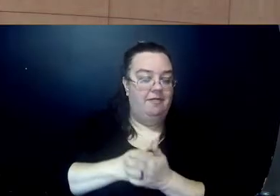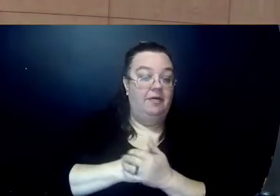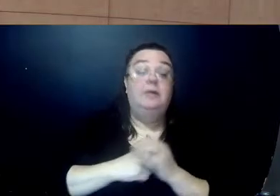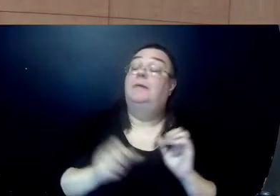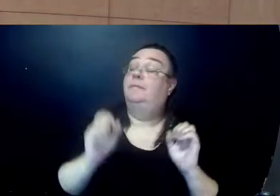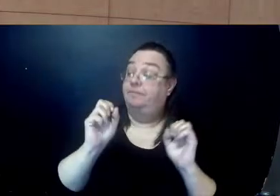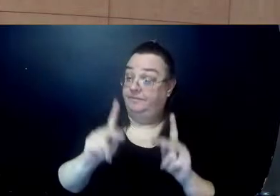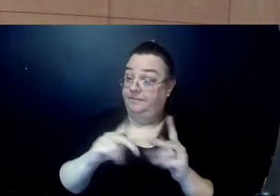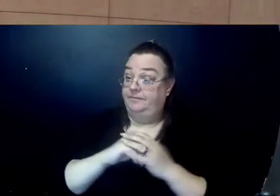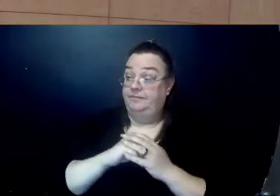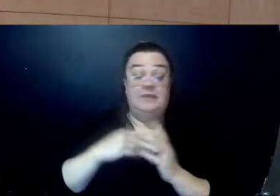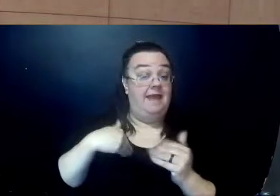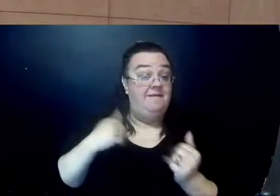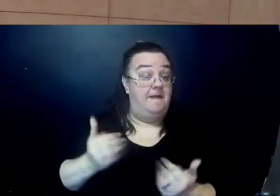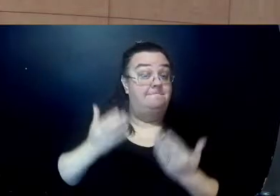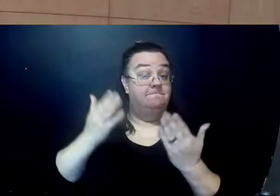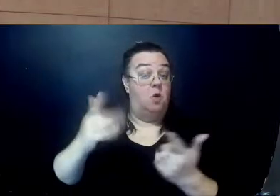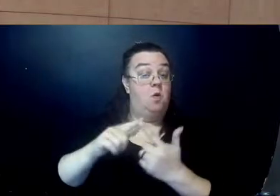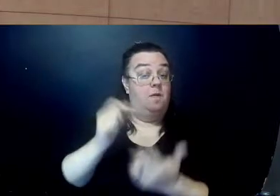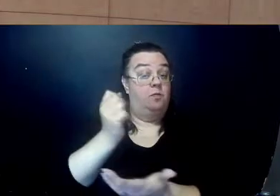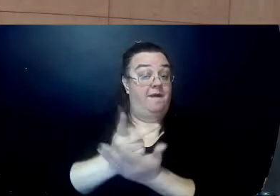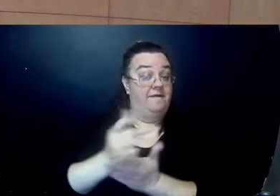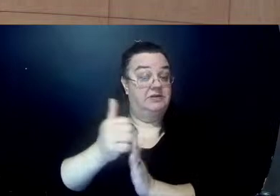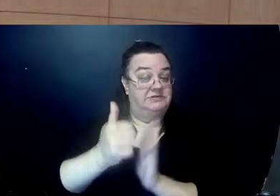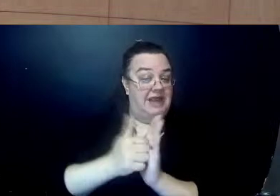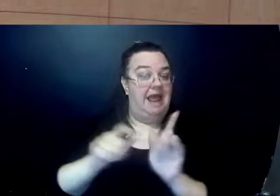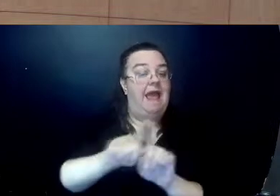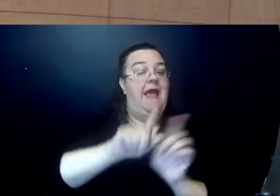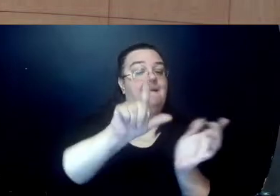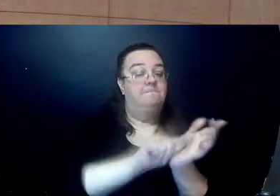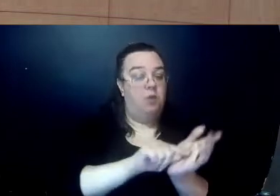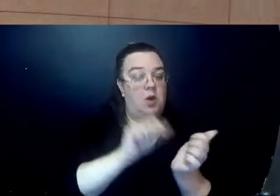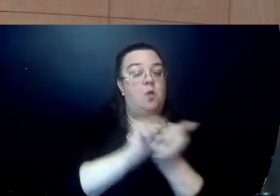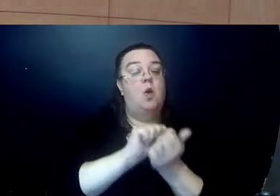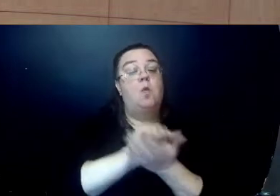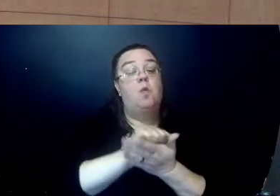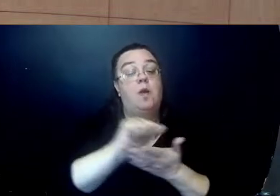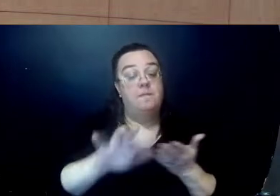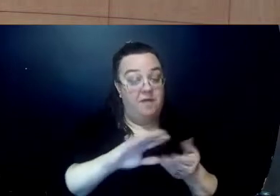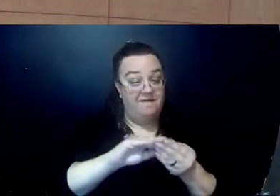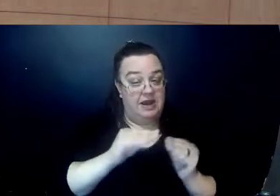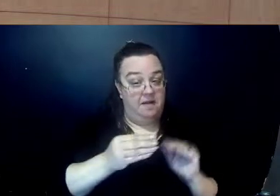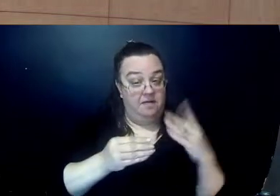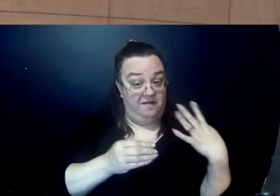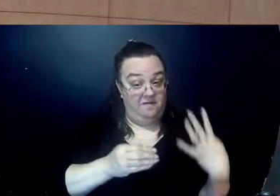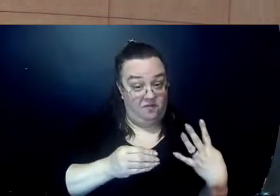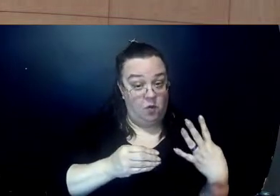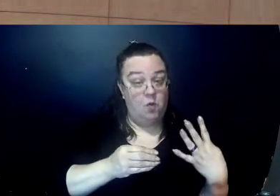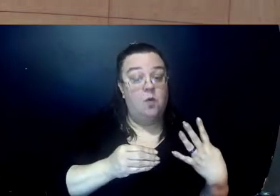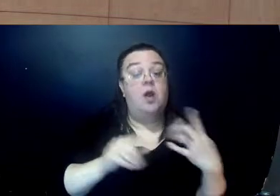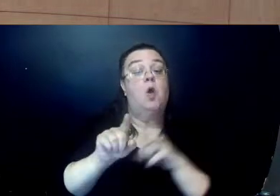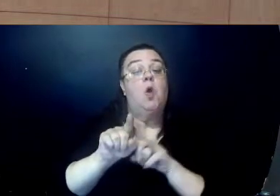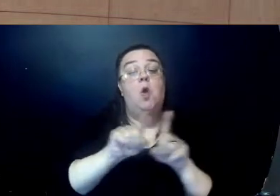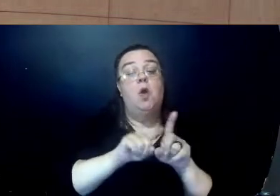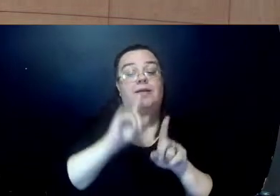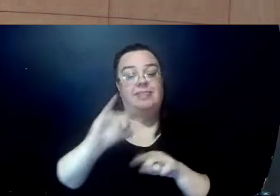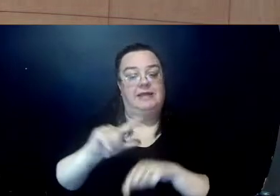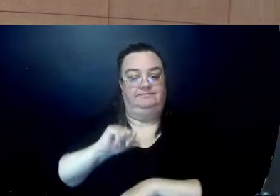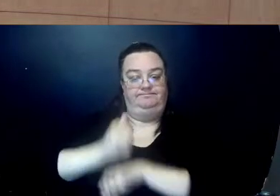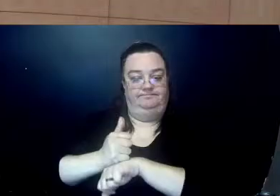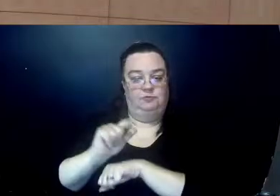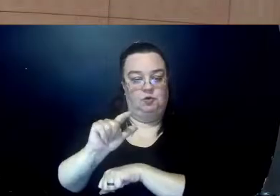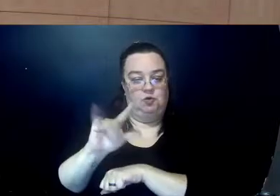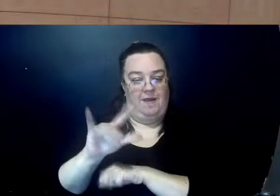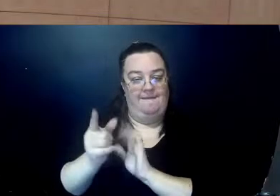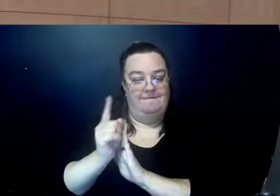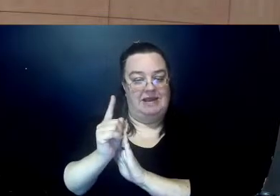Okay, is there a motion to approve the agenda as printed with the removal of item 4 and the imposition of 25-minute